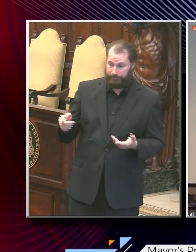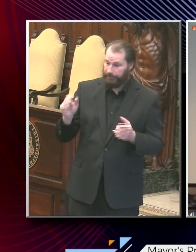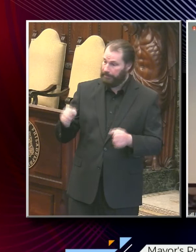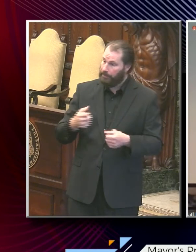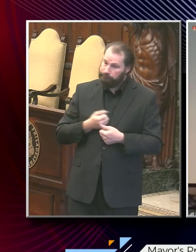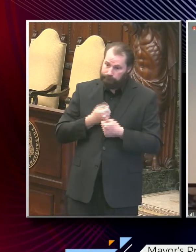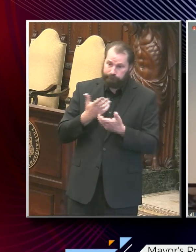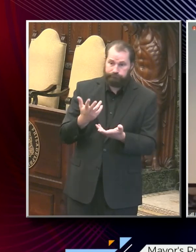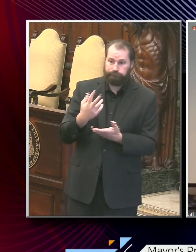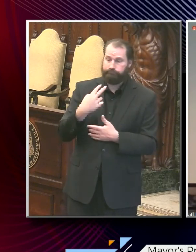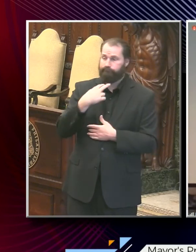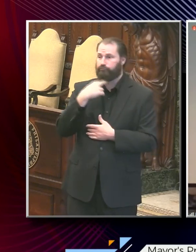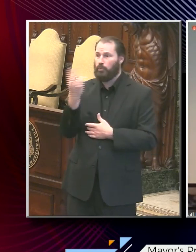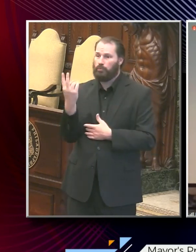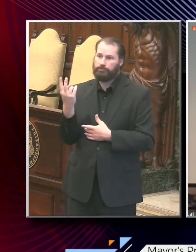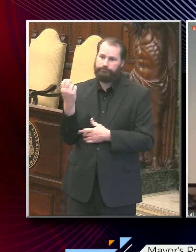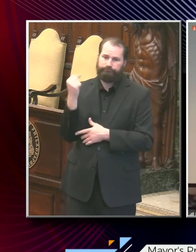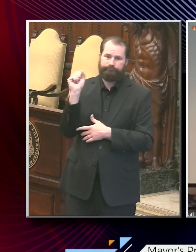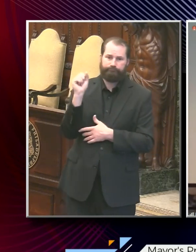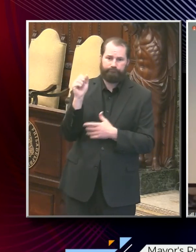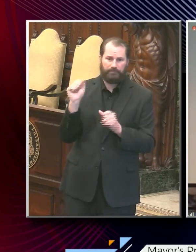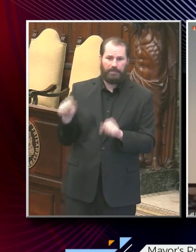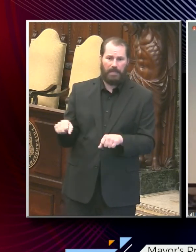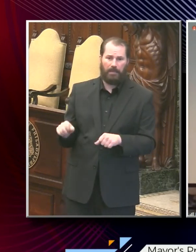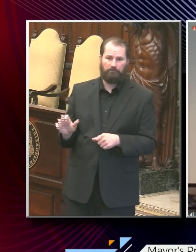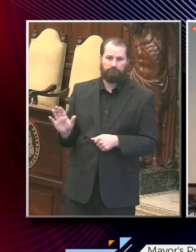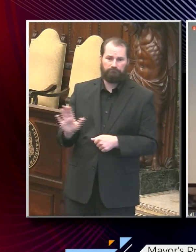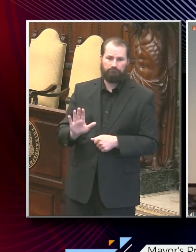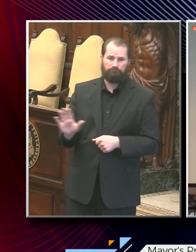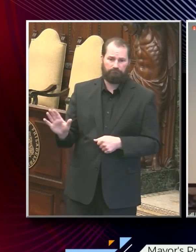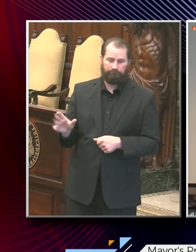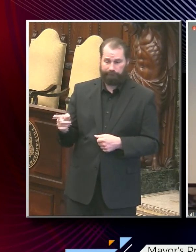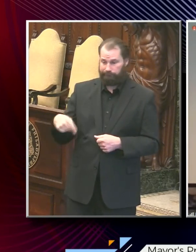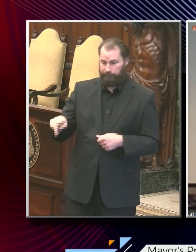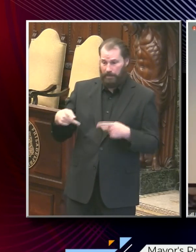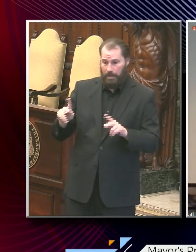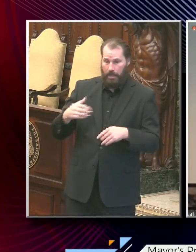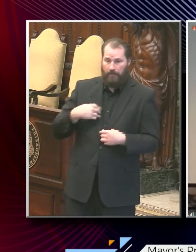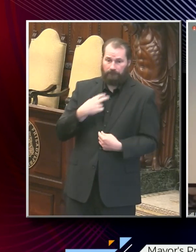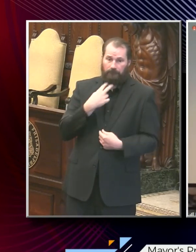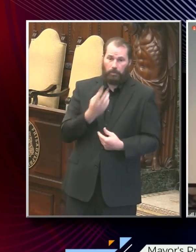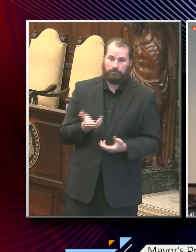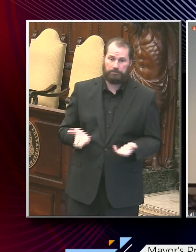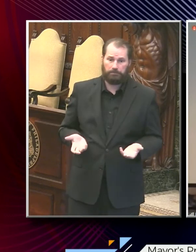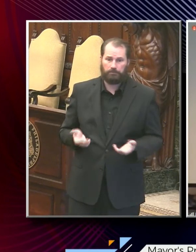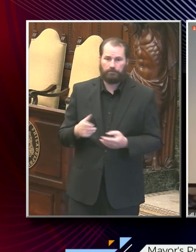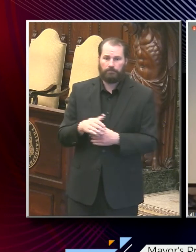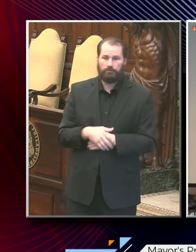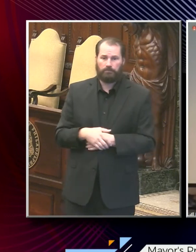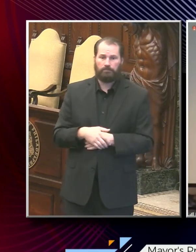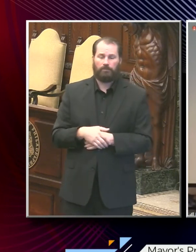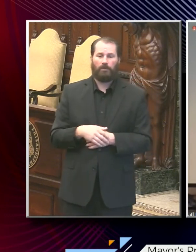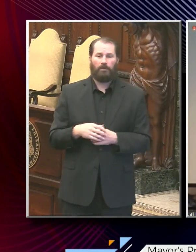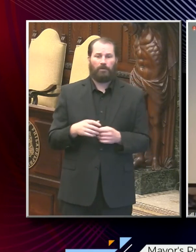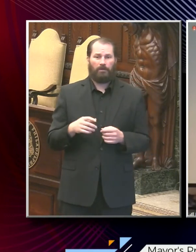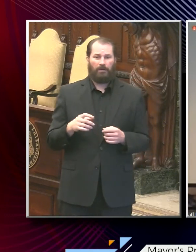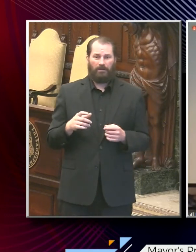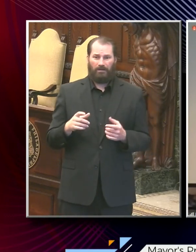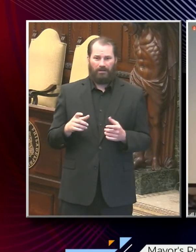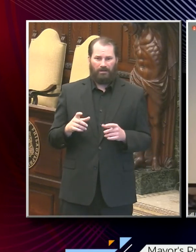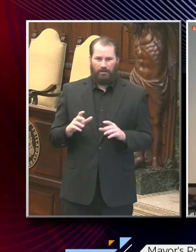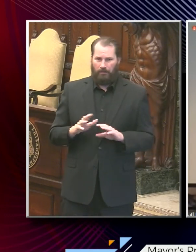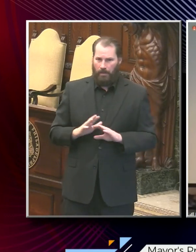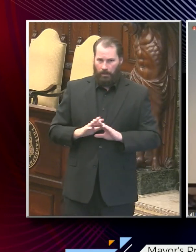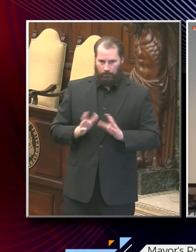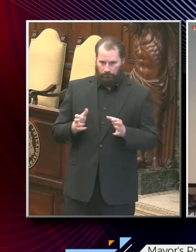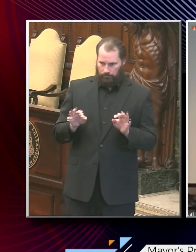residents and others to let them have their voice. And not to escalate tensions. And certainly, if residents want to have their voice,